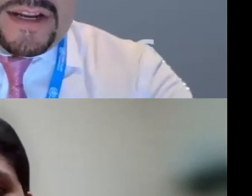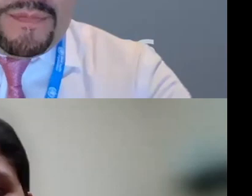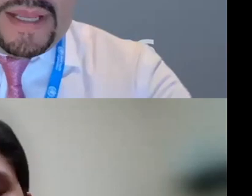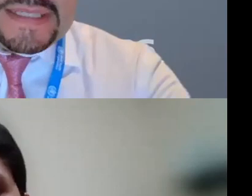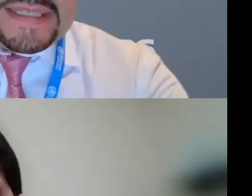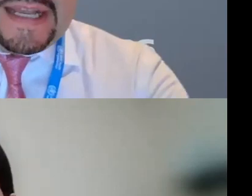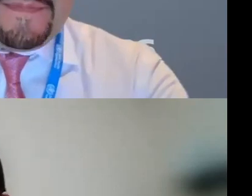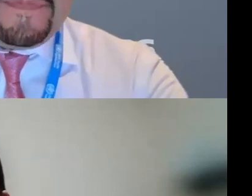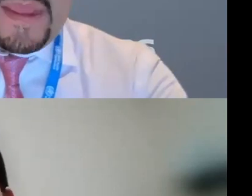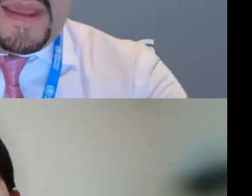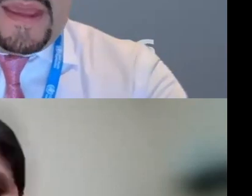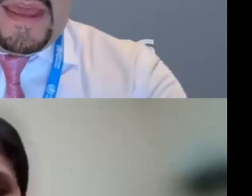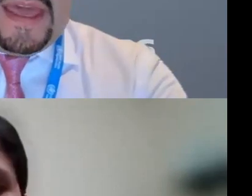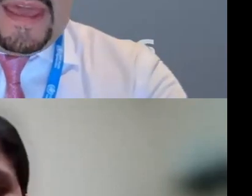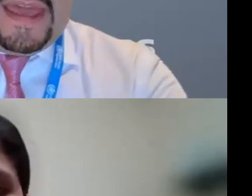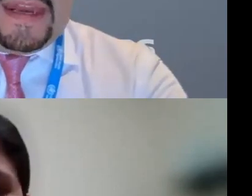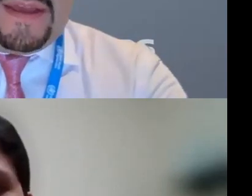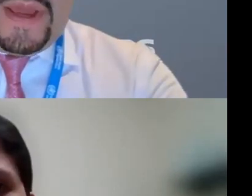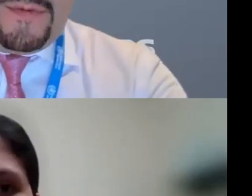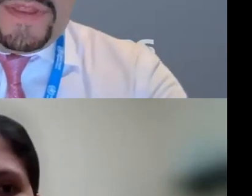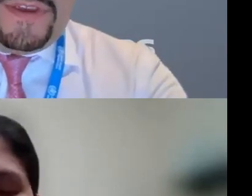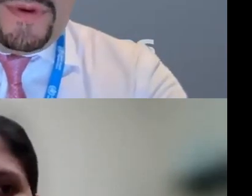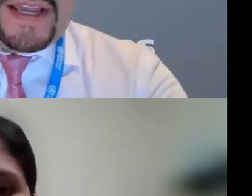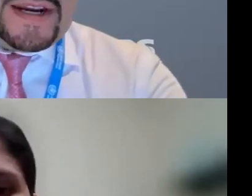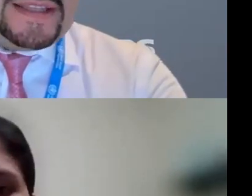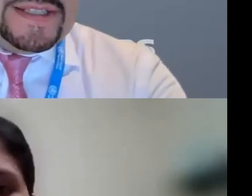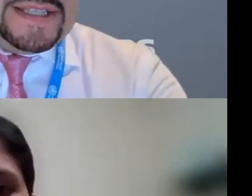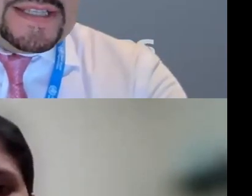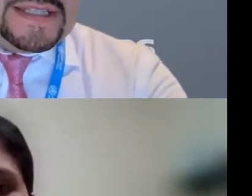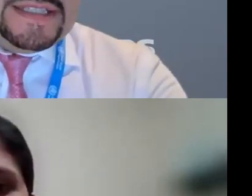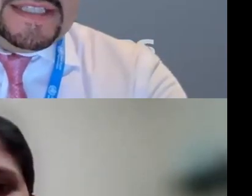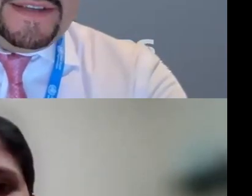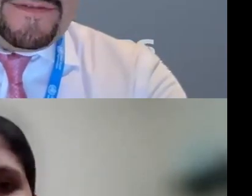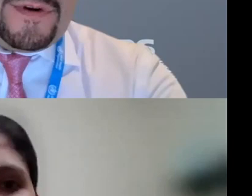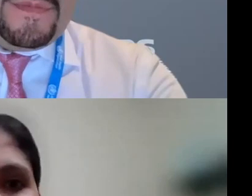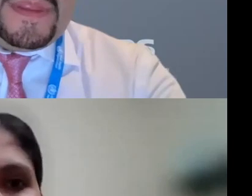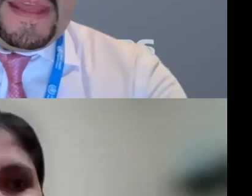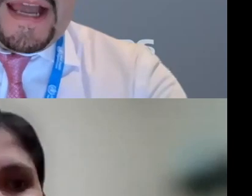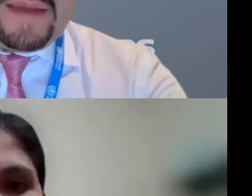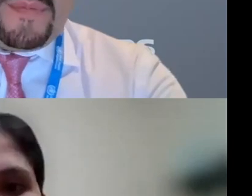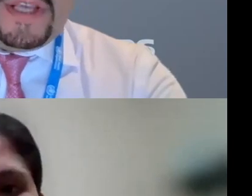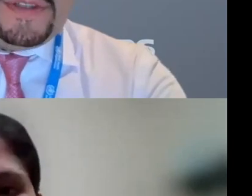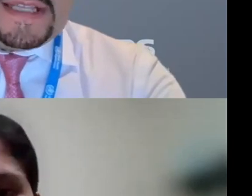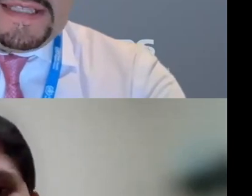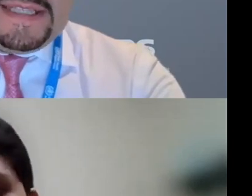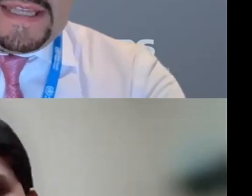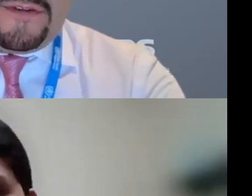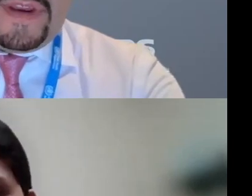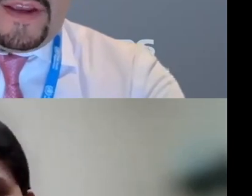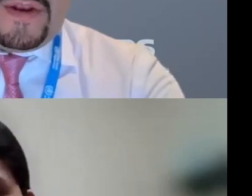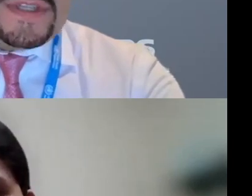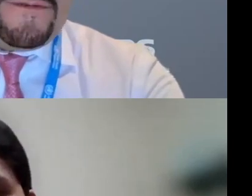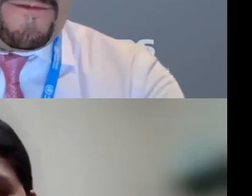are complex in the way with unique characteristics, ranging from the high population density